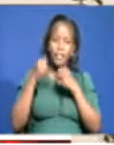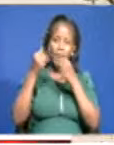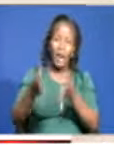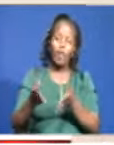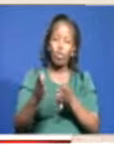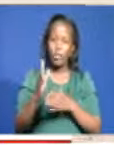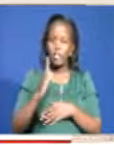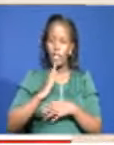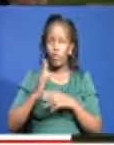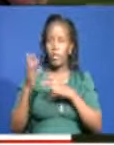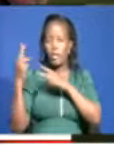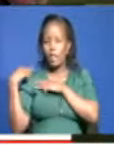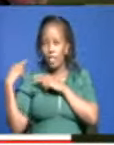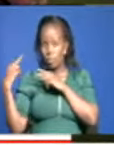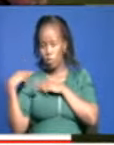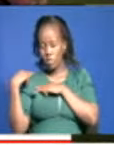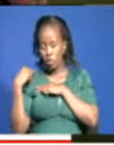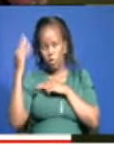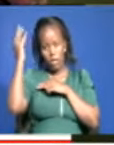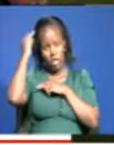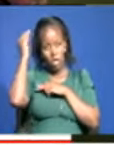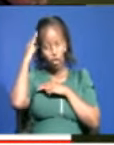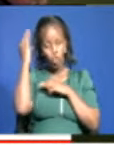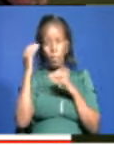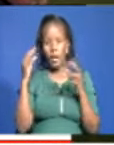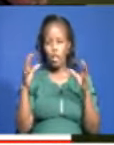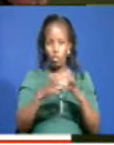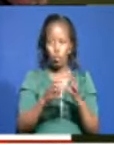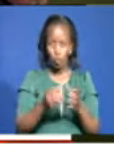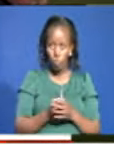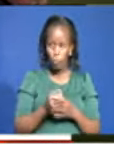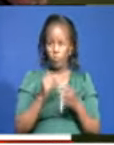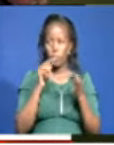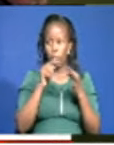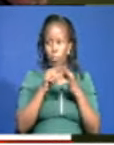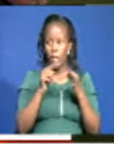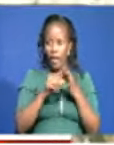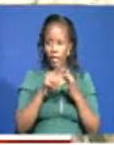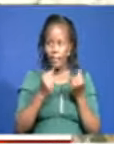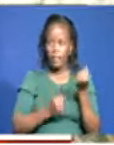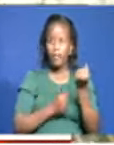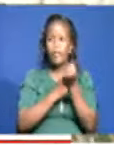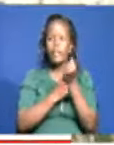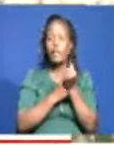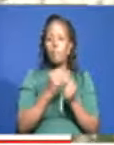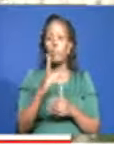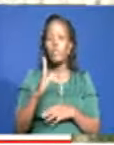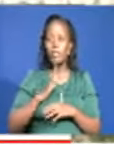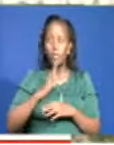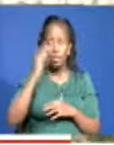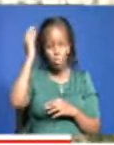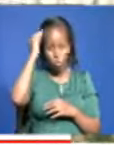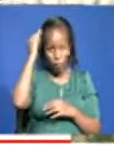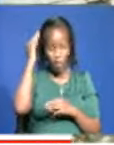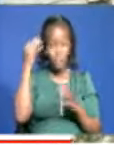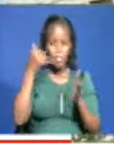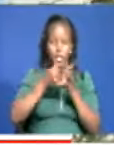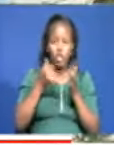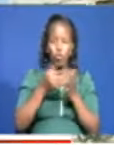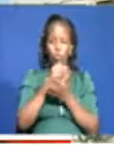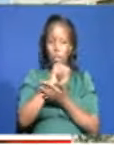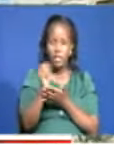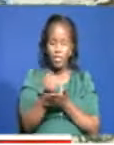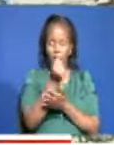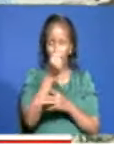of Somali security forces. Support Somali security forces in clearing main supply routes, including recovered from Al-Shabaab. Provide